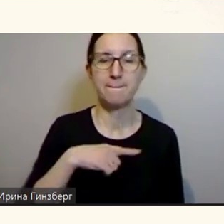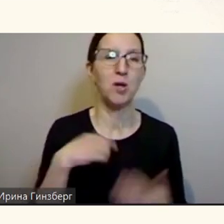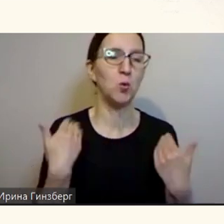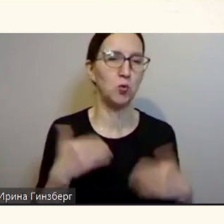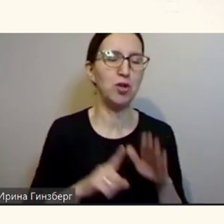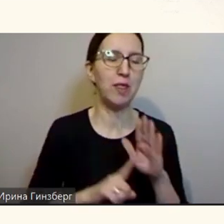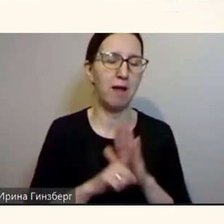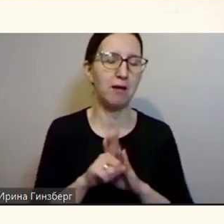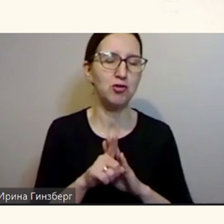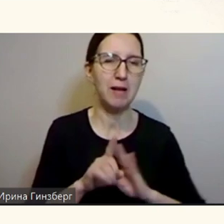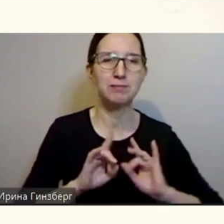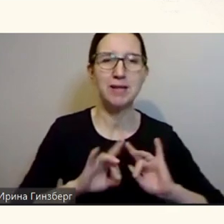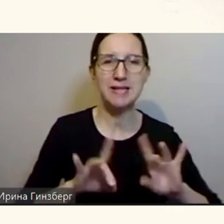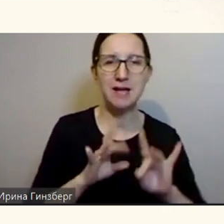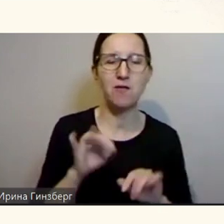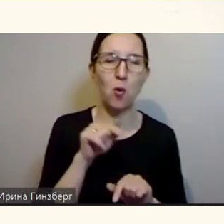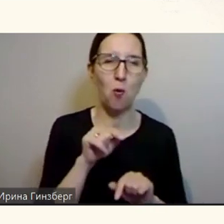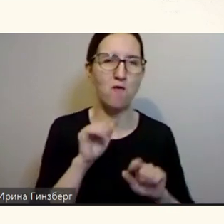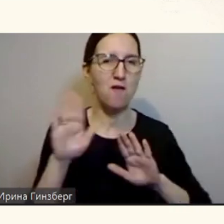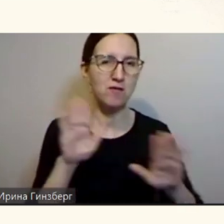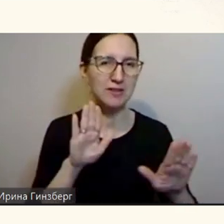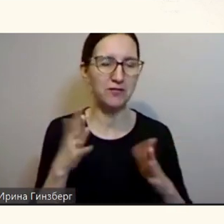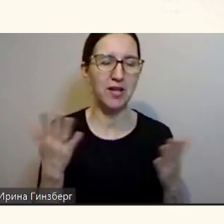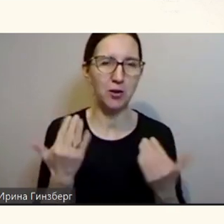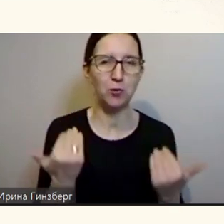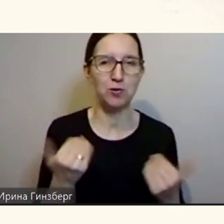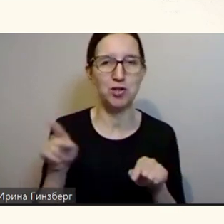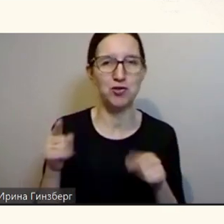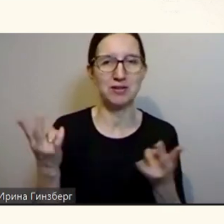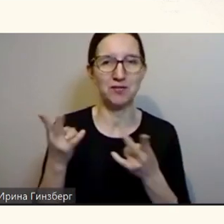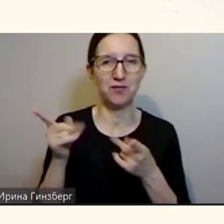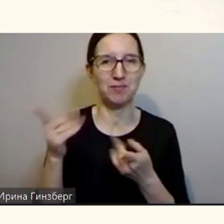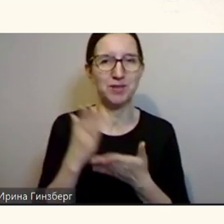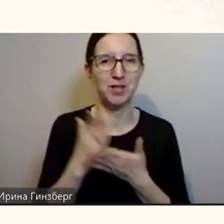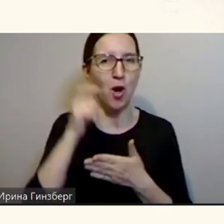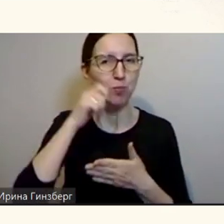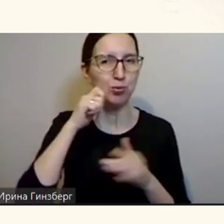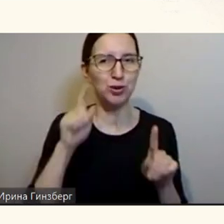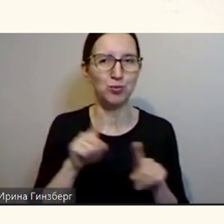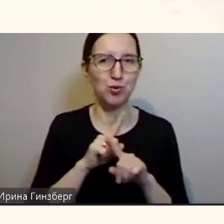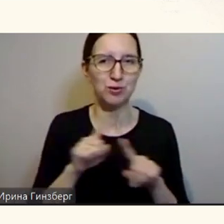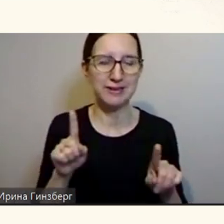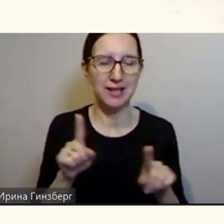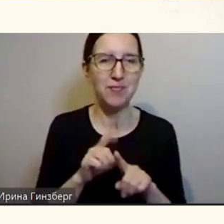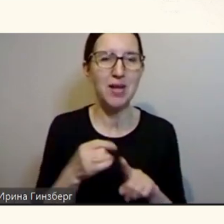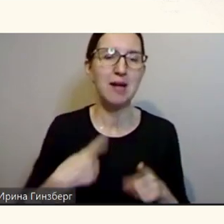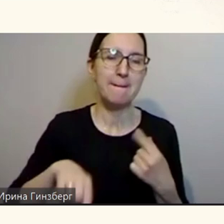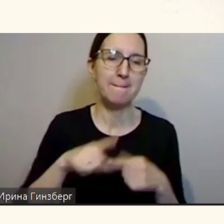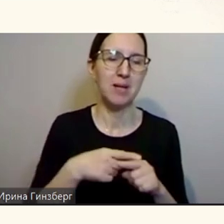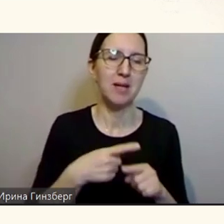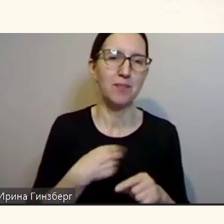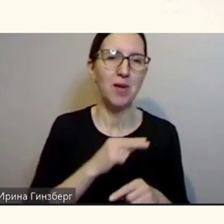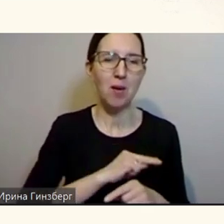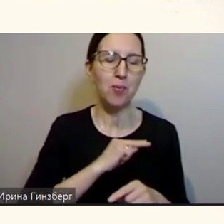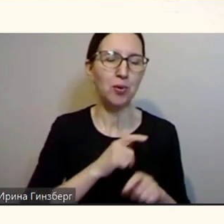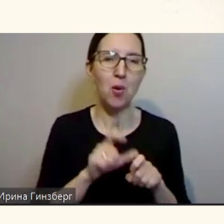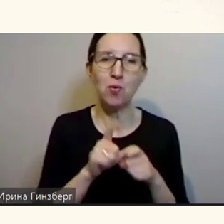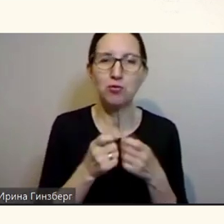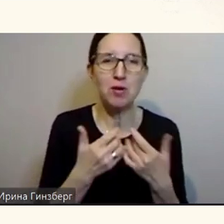Museum, it's not just the commissions that we have to work with in terms of the